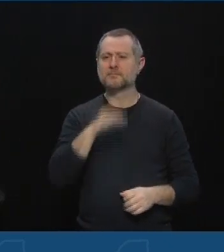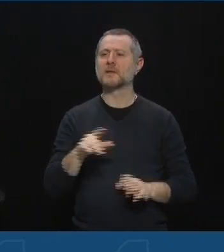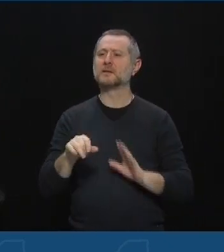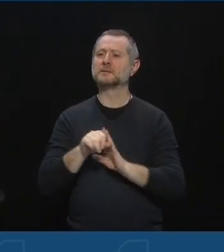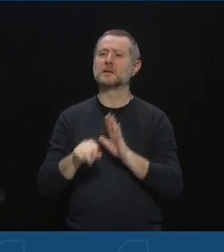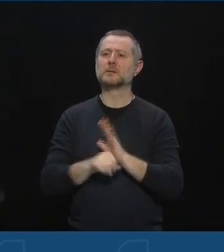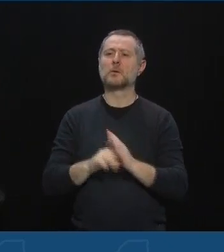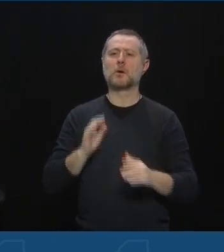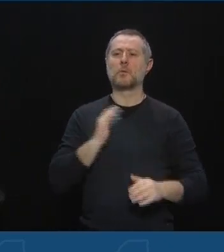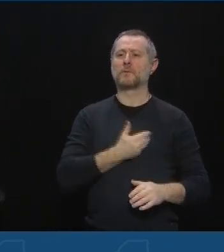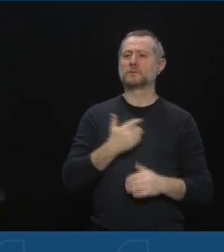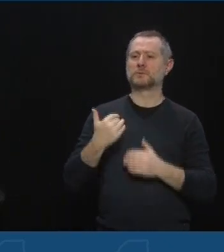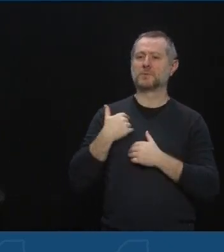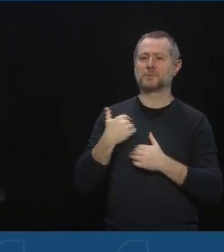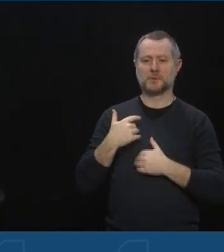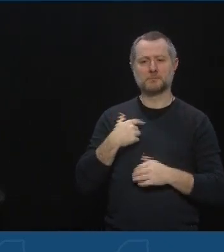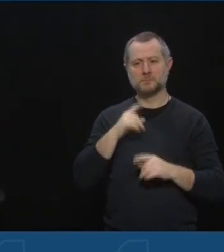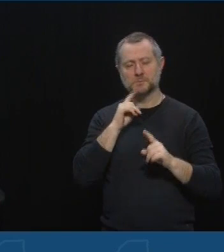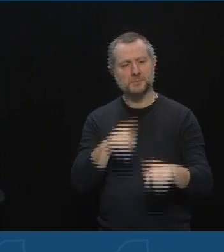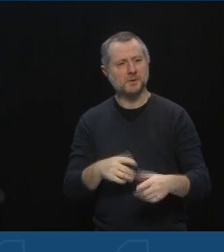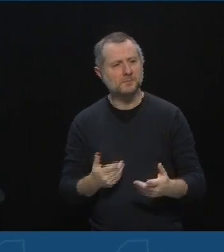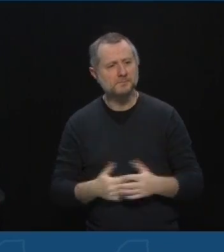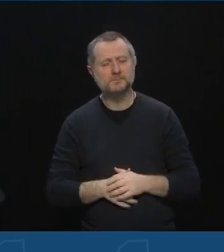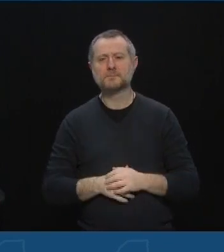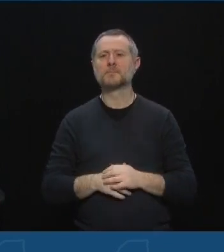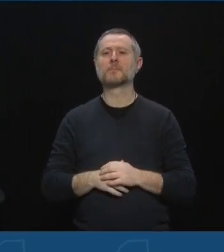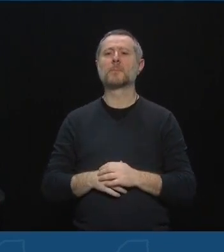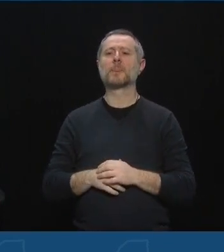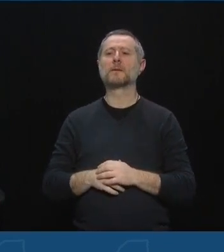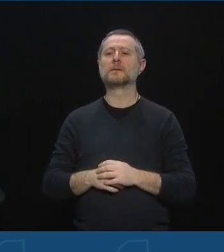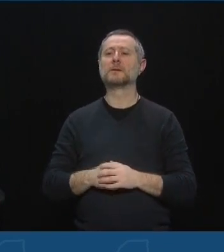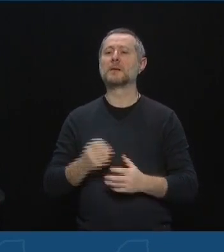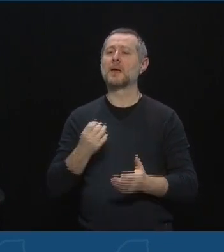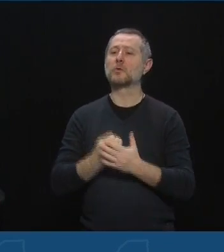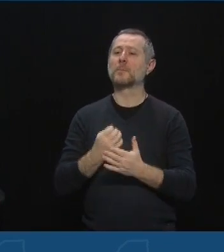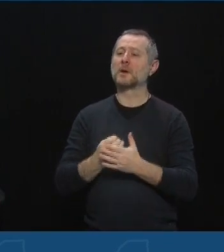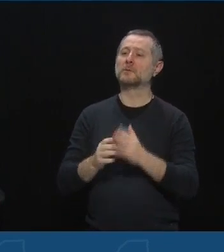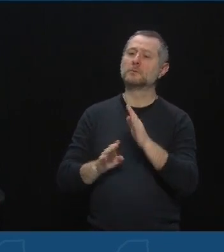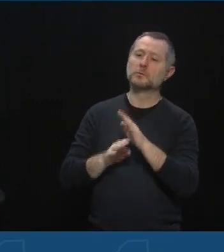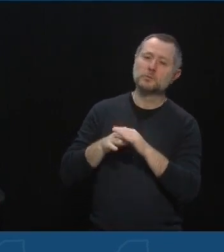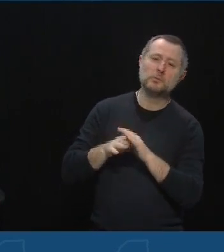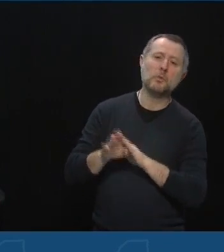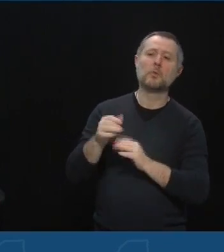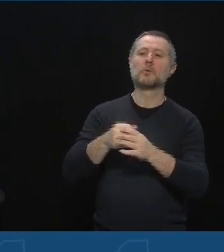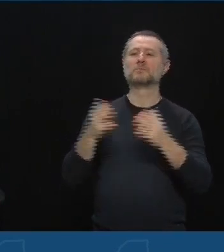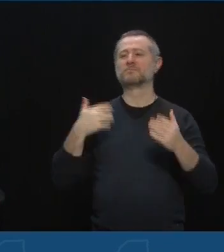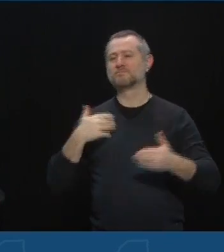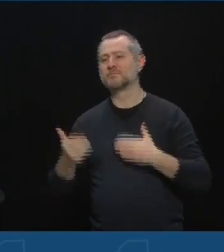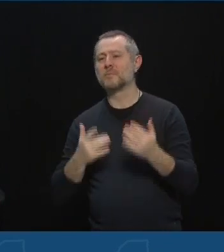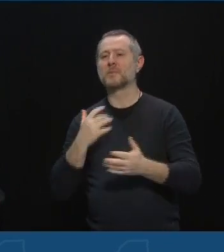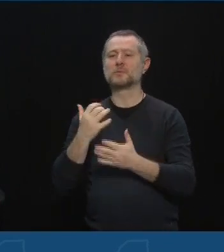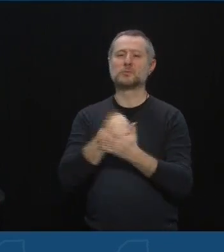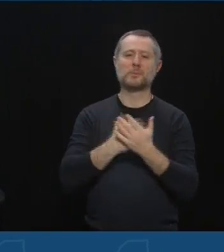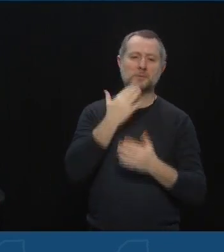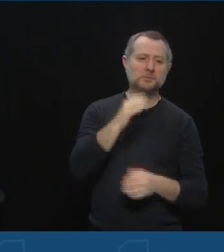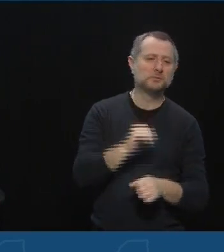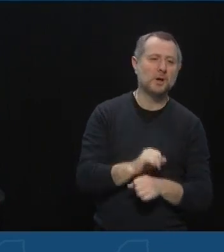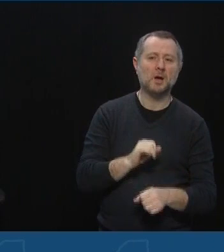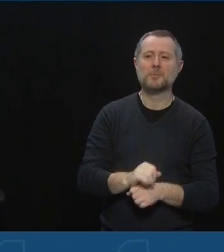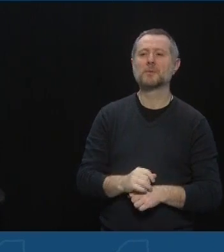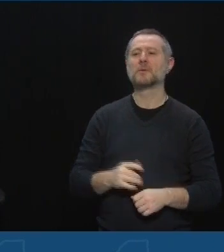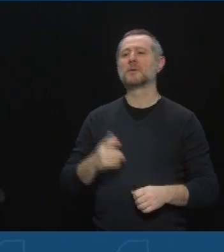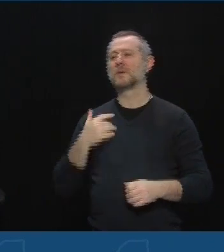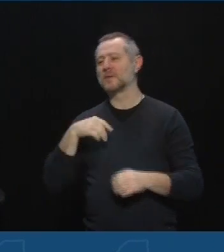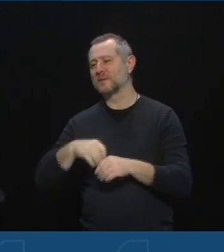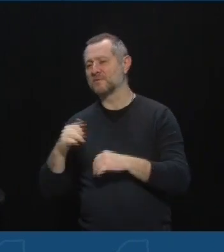and respond as well. We also have to speed up our economic growth, continue creating good-paying jobs. Our infrastructure, climate change, public